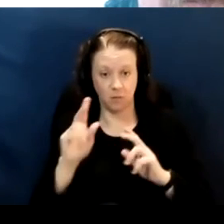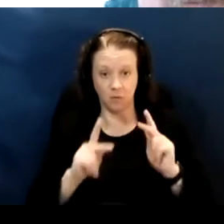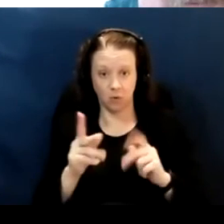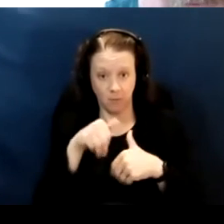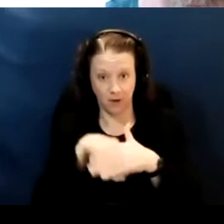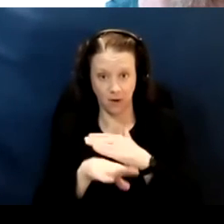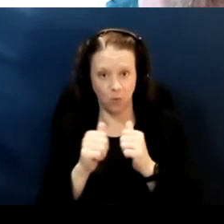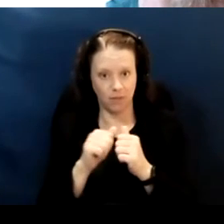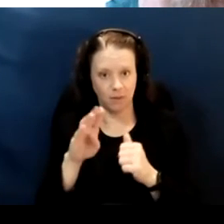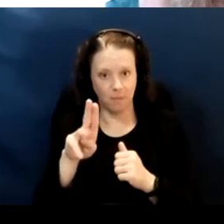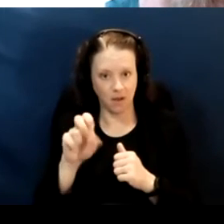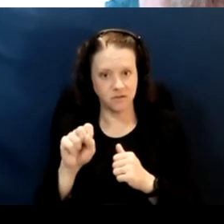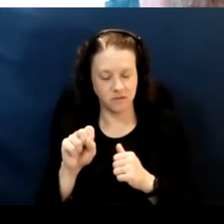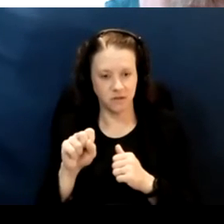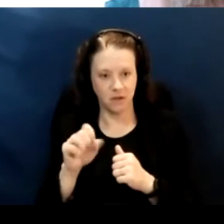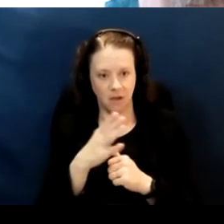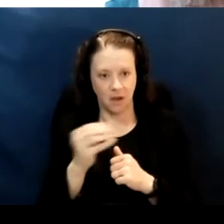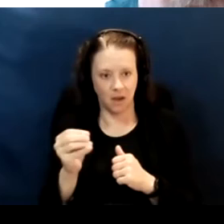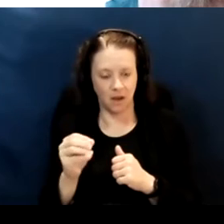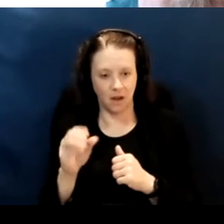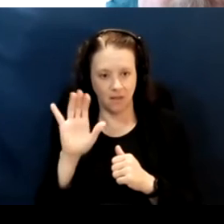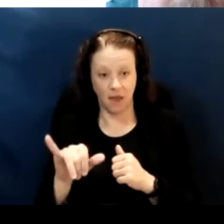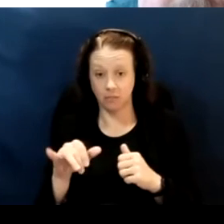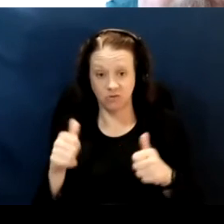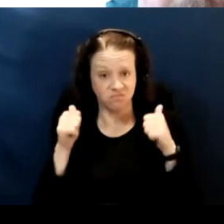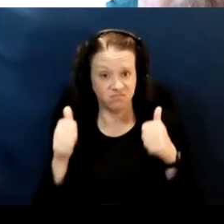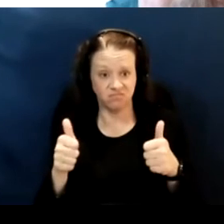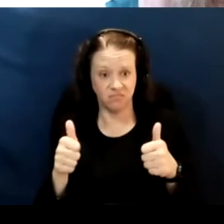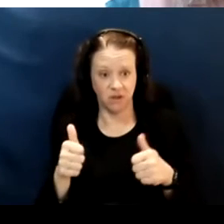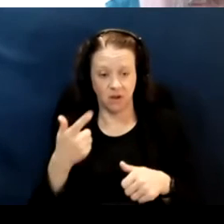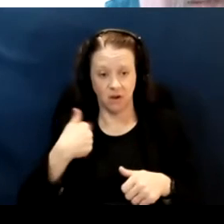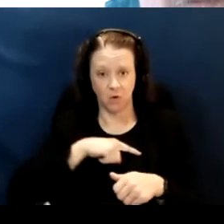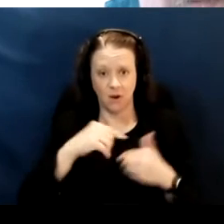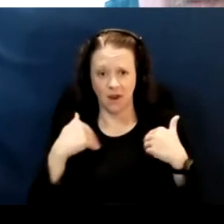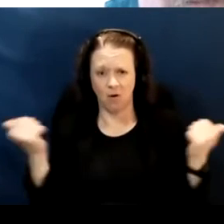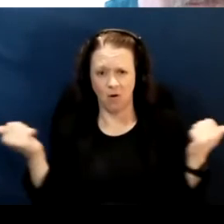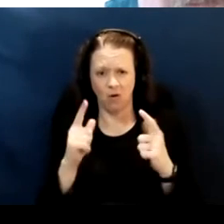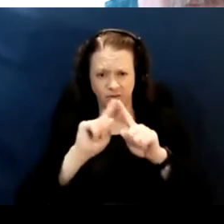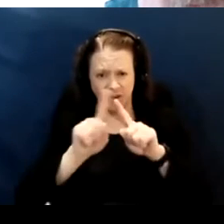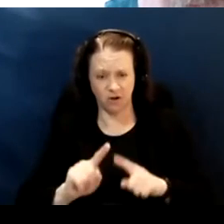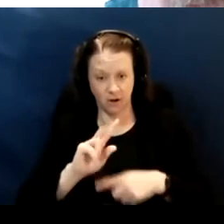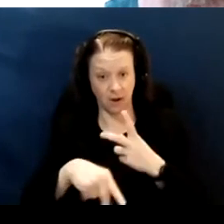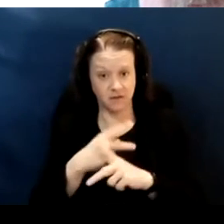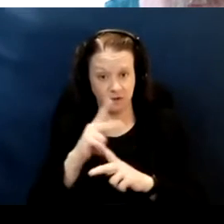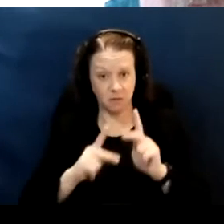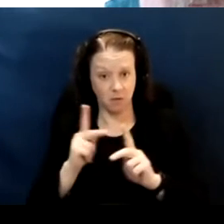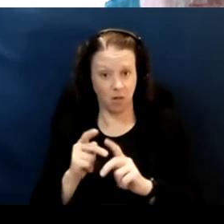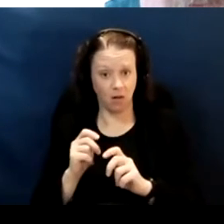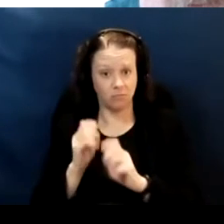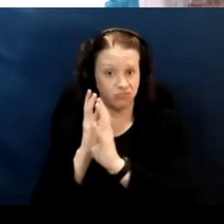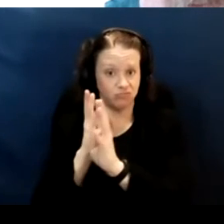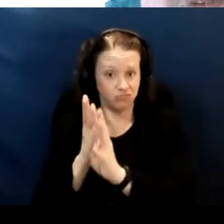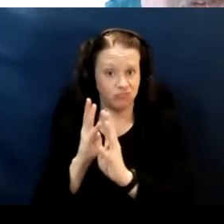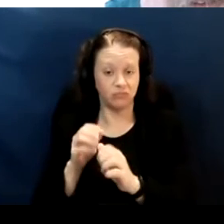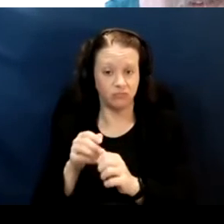buses, and it was all, like, we had all different kinds of people coming in, so that's what I would